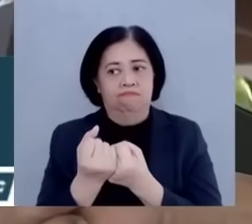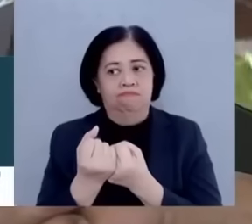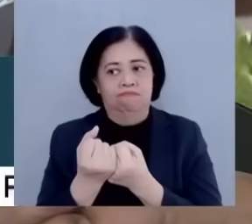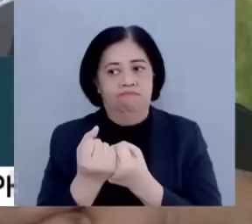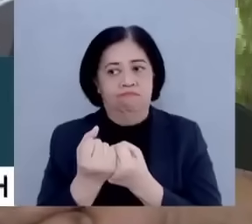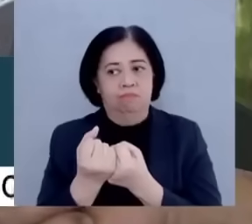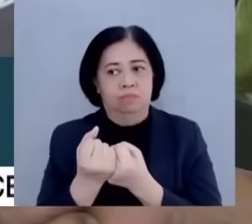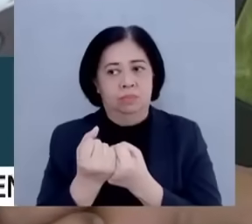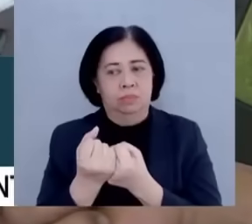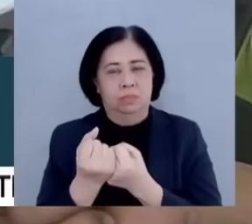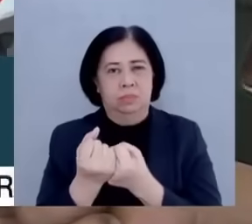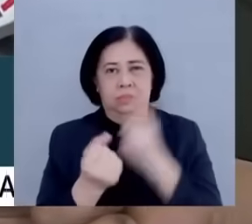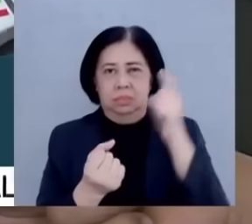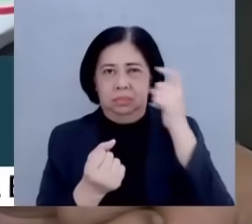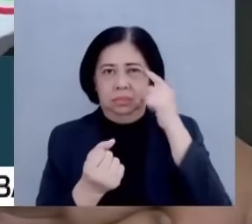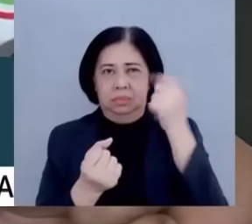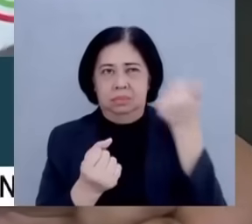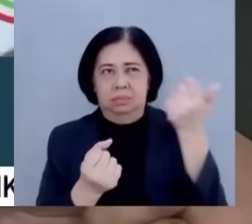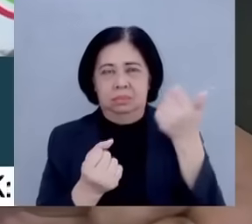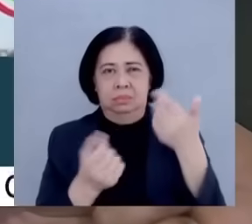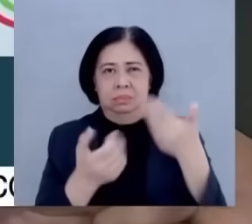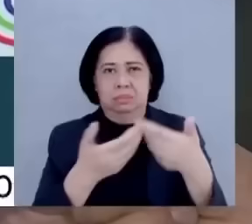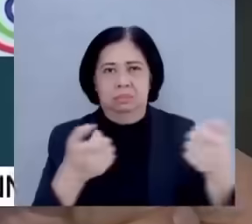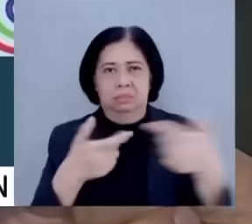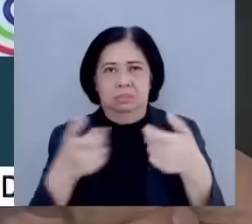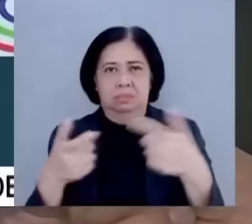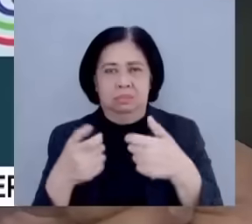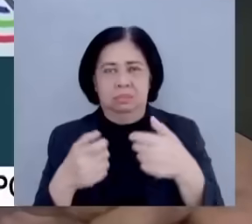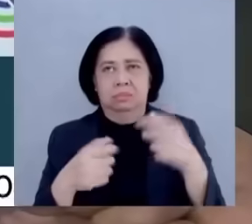fractured governance and a leader who is a drug